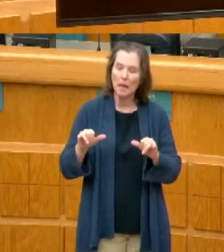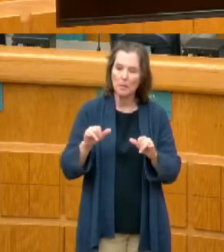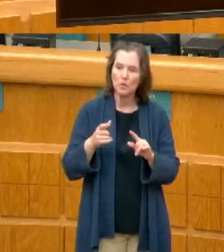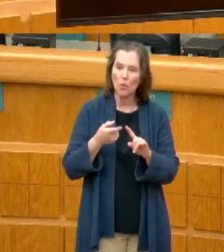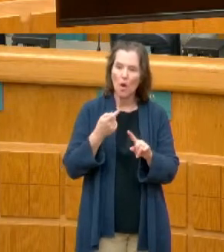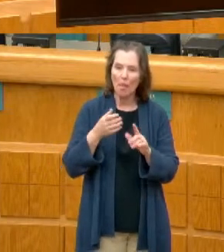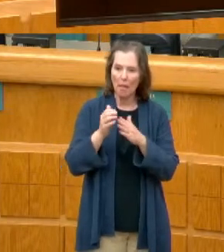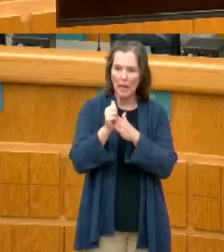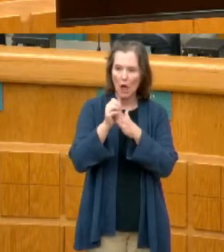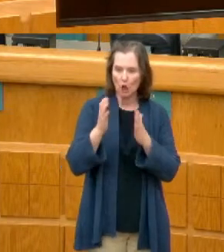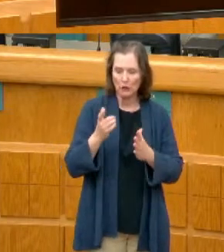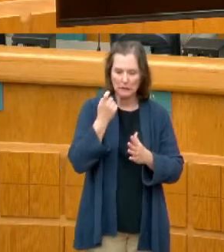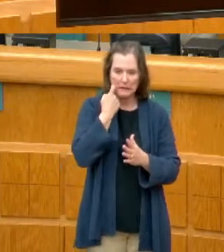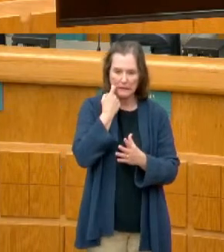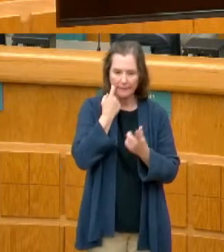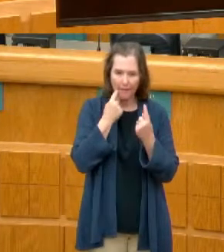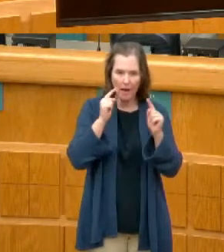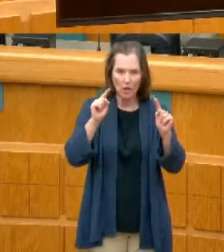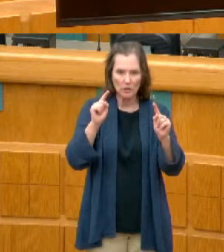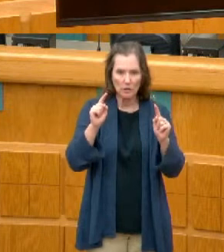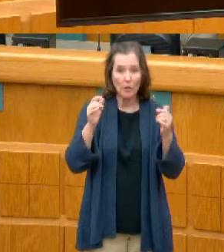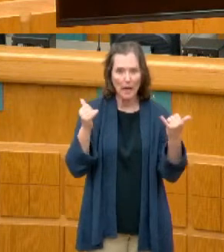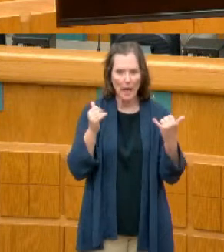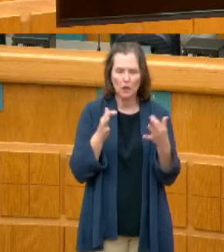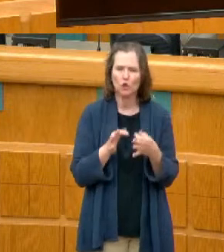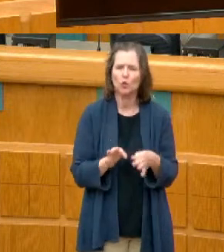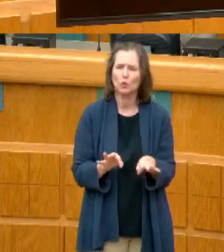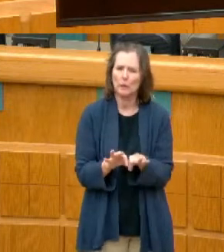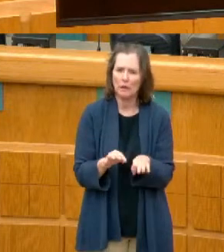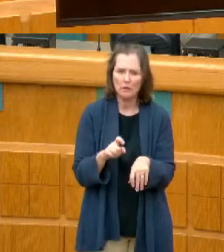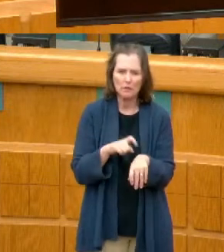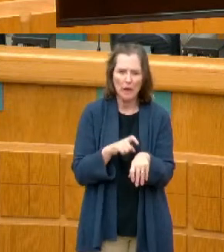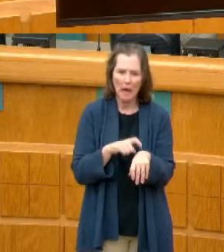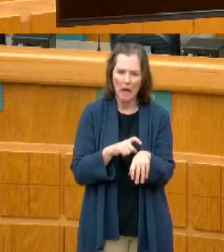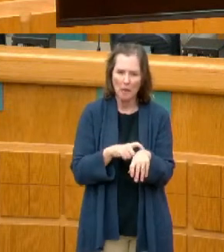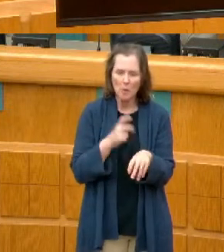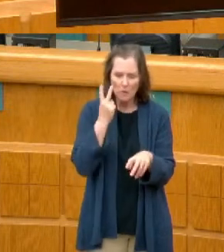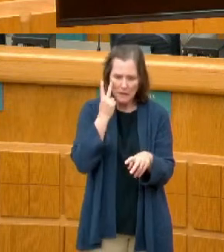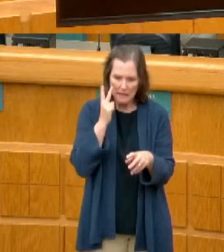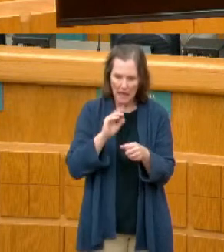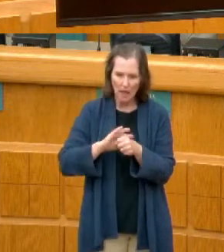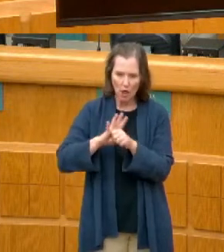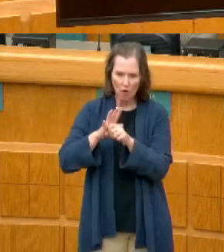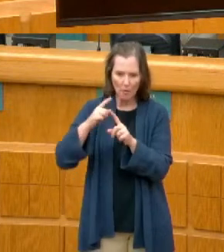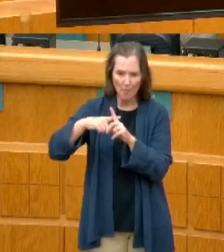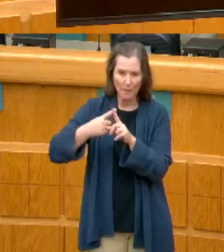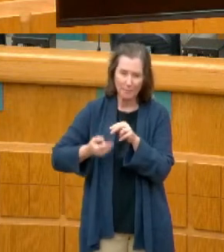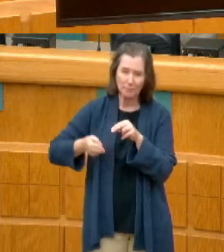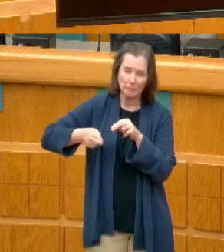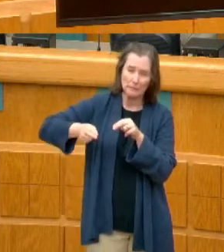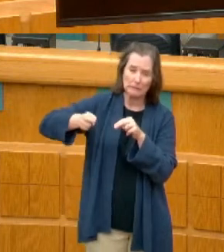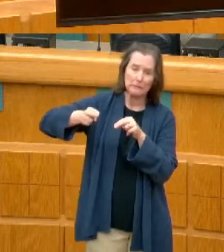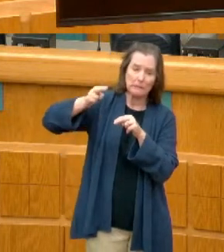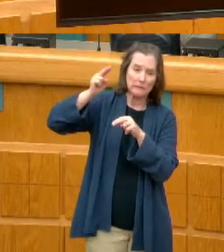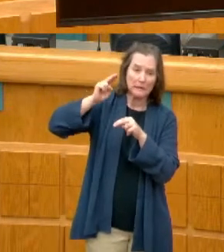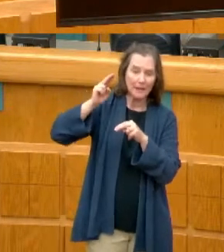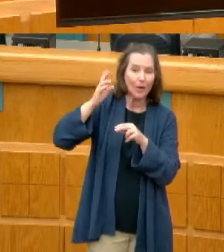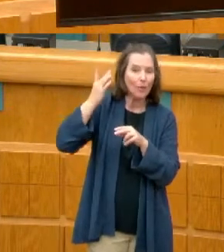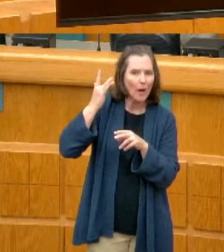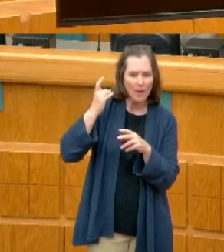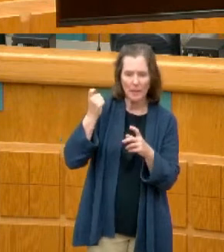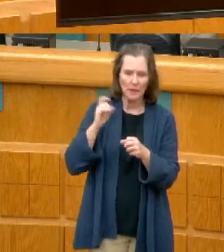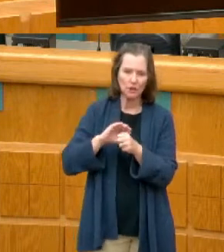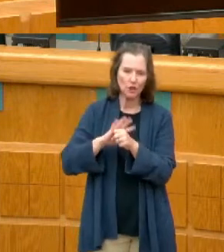in a very critical time. We are seeing exponential growth of the COVID virus, most likely due to the Delta